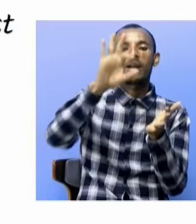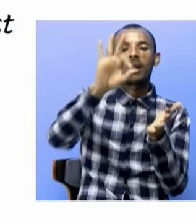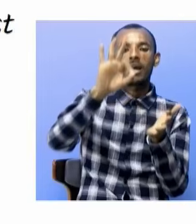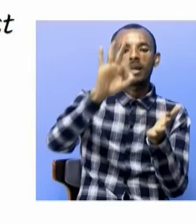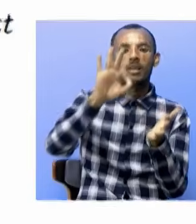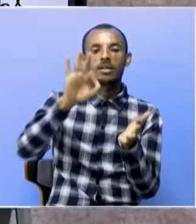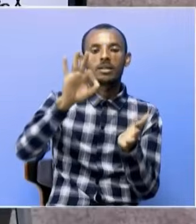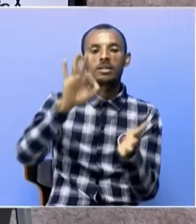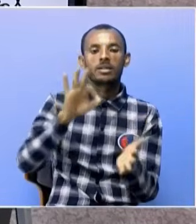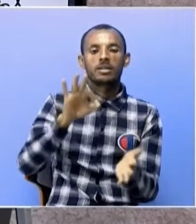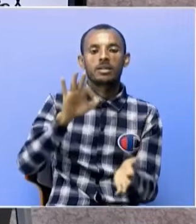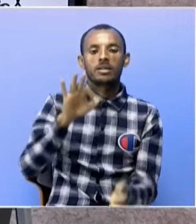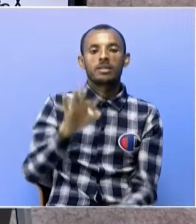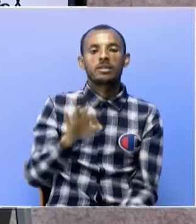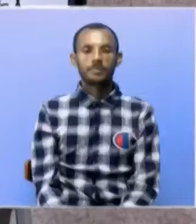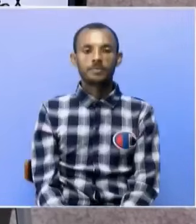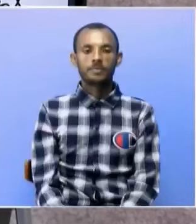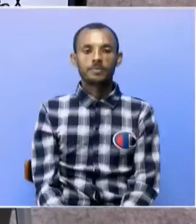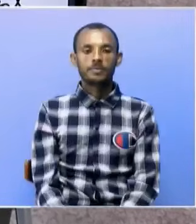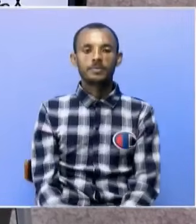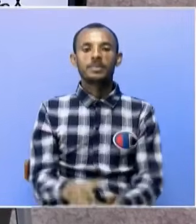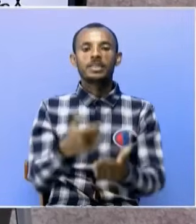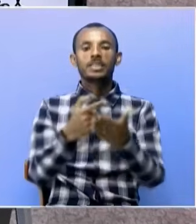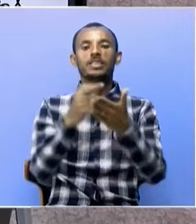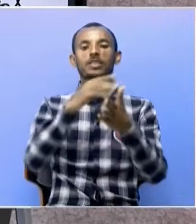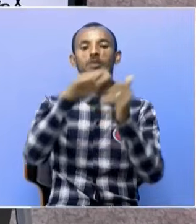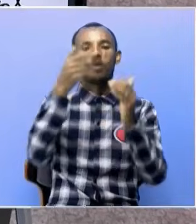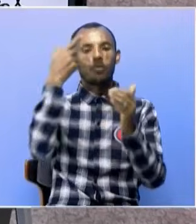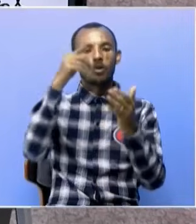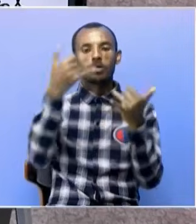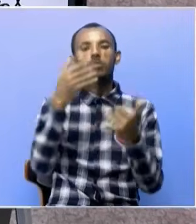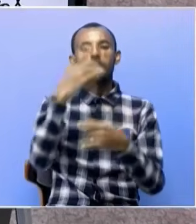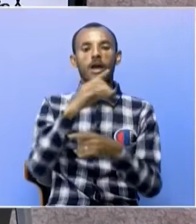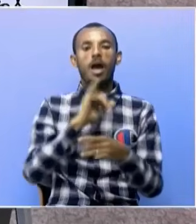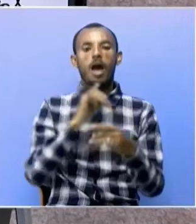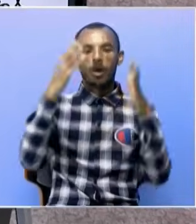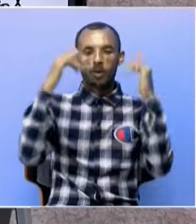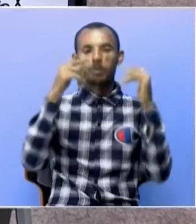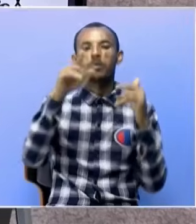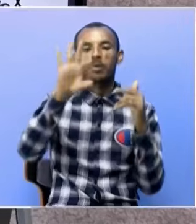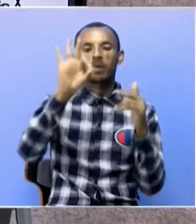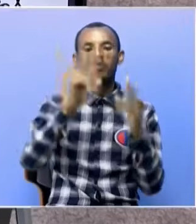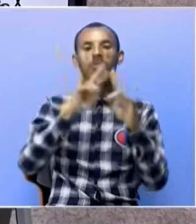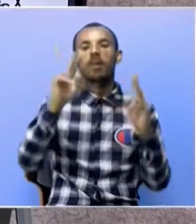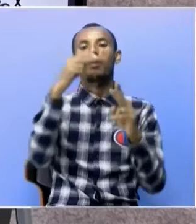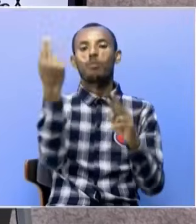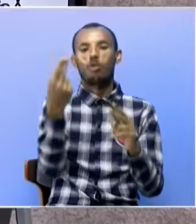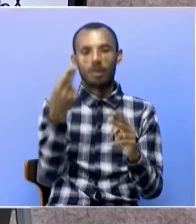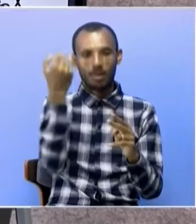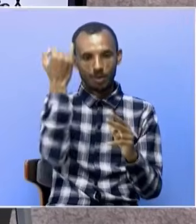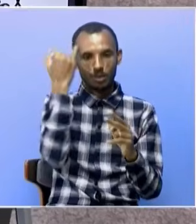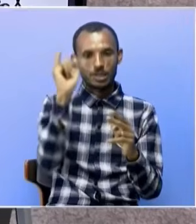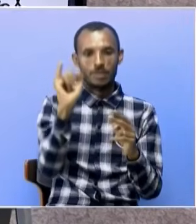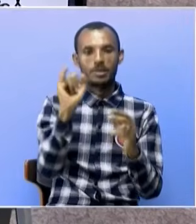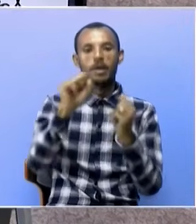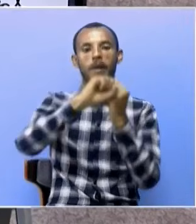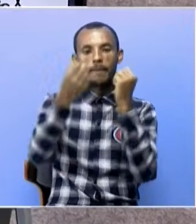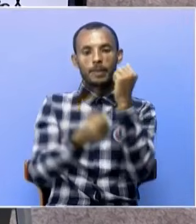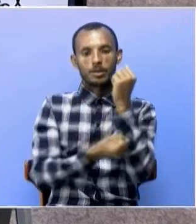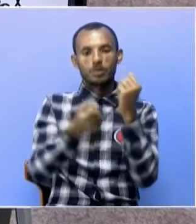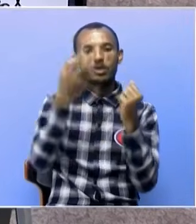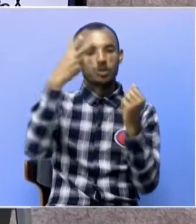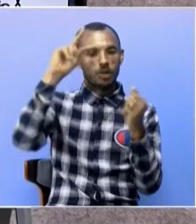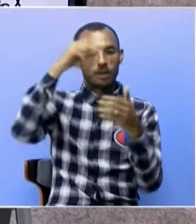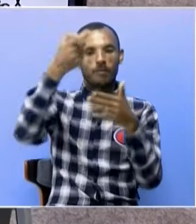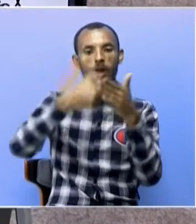0.93. Okay, so this is all for today. I hope you got very important concept regarding the squared